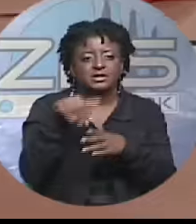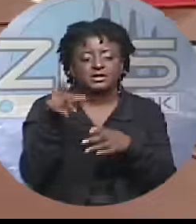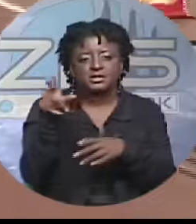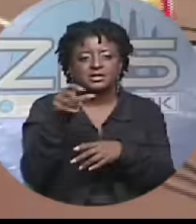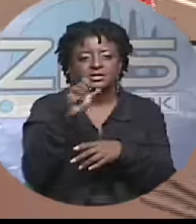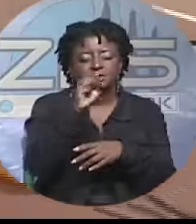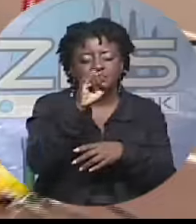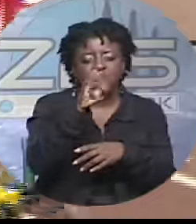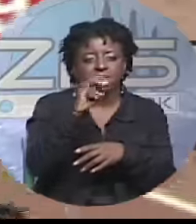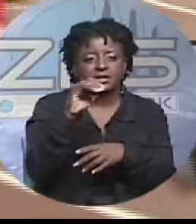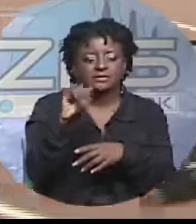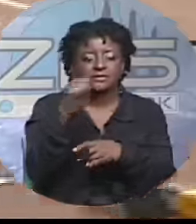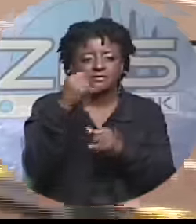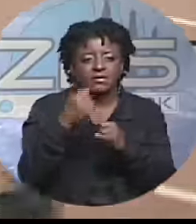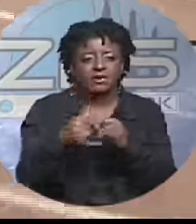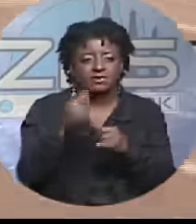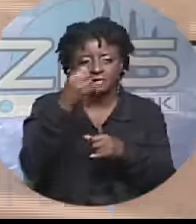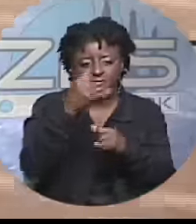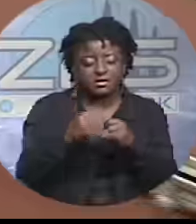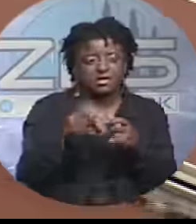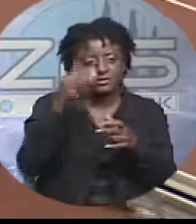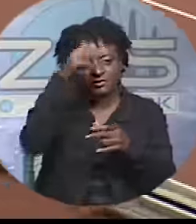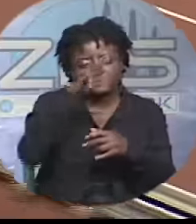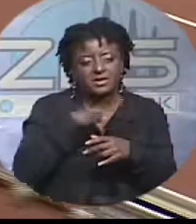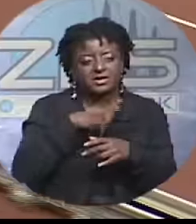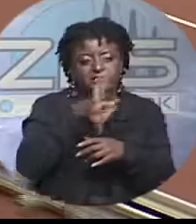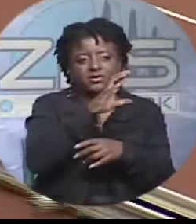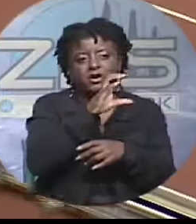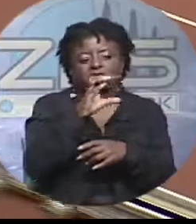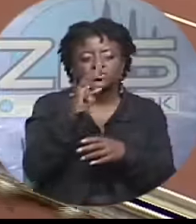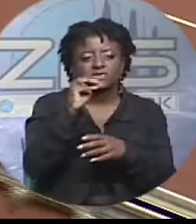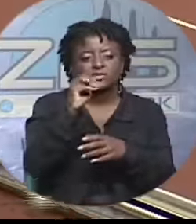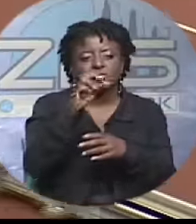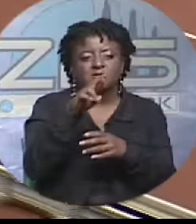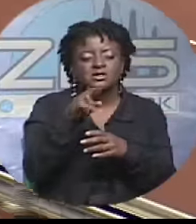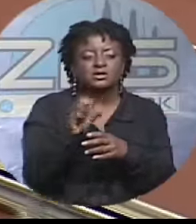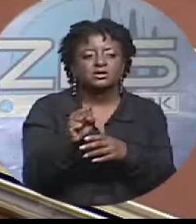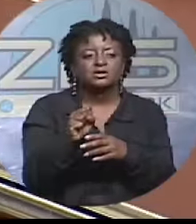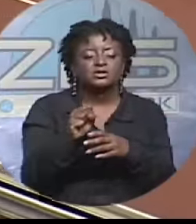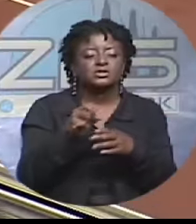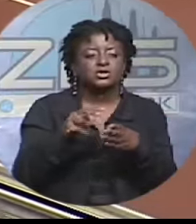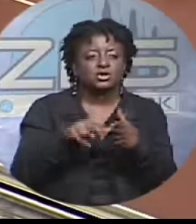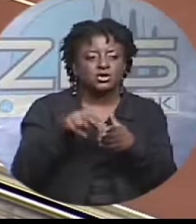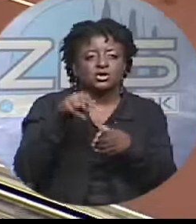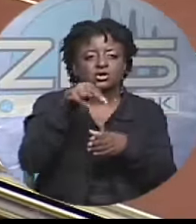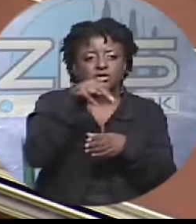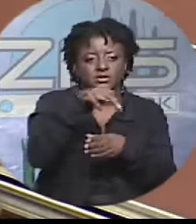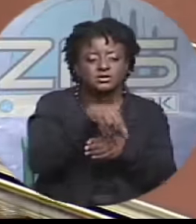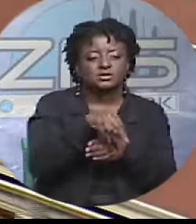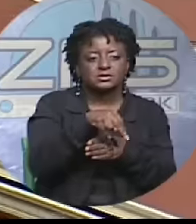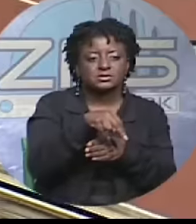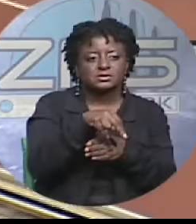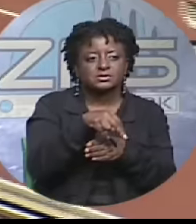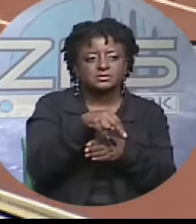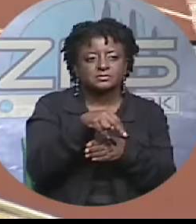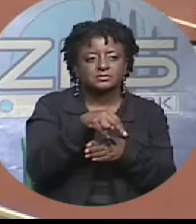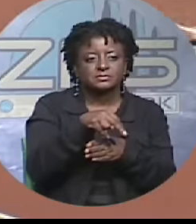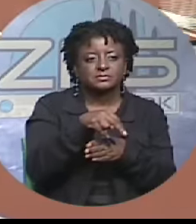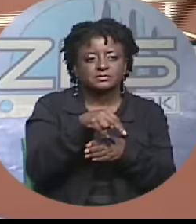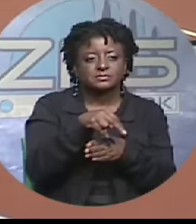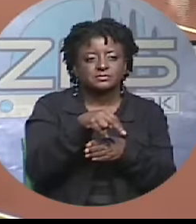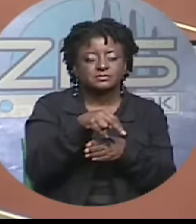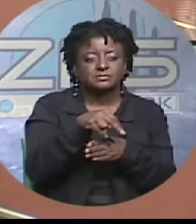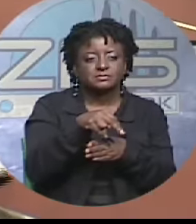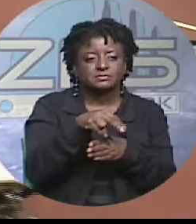The final of the men's 400-meter hurdles. Kudryavtsev is still in the lead, but right on the outside it's Bet of Kenya. And Bet running strongly,